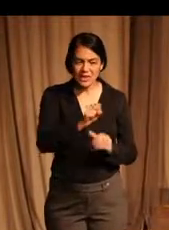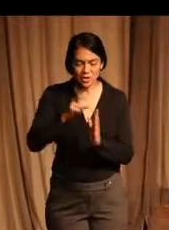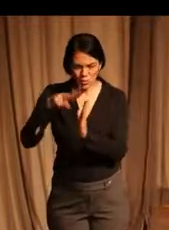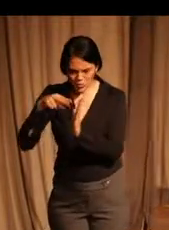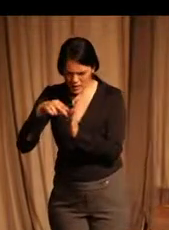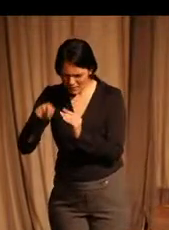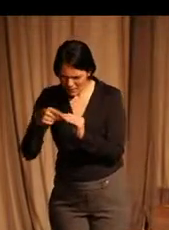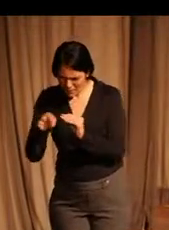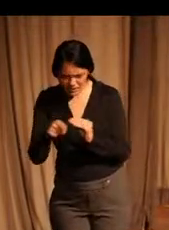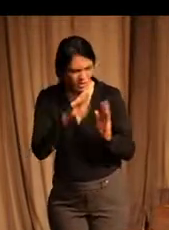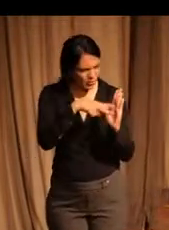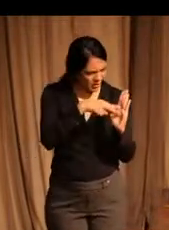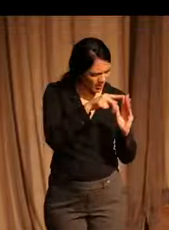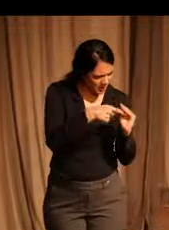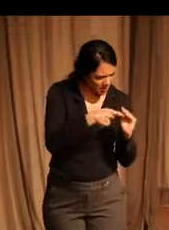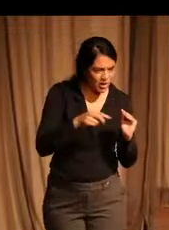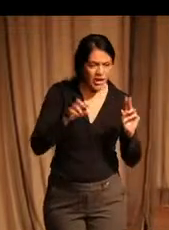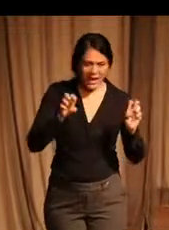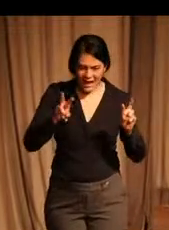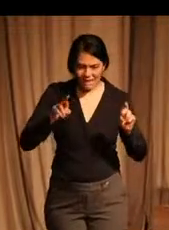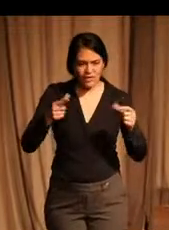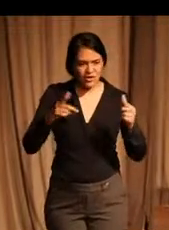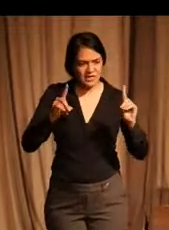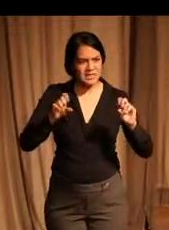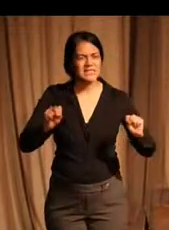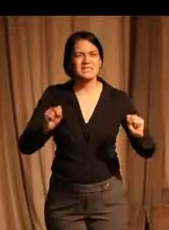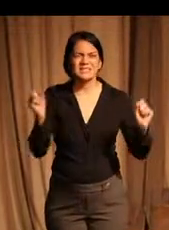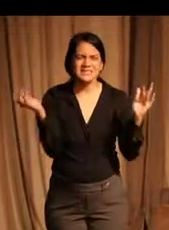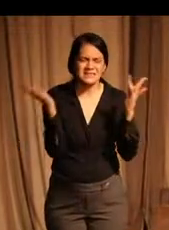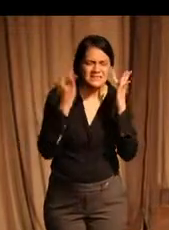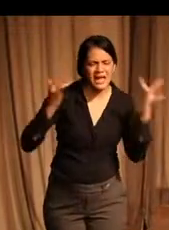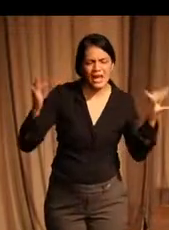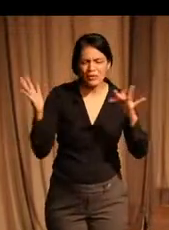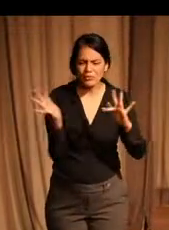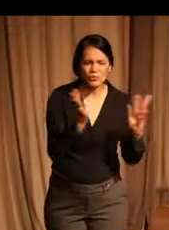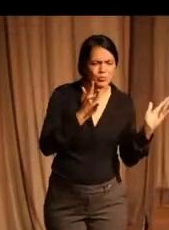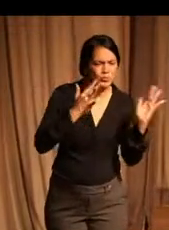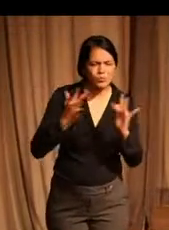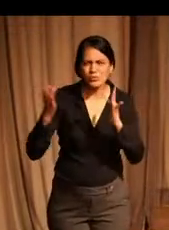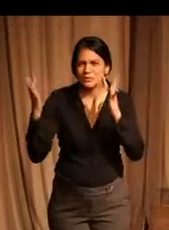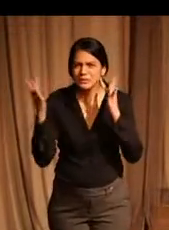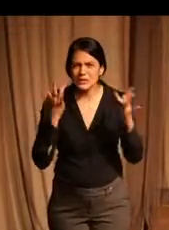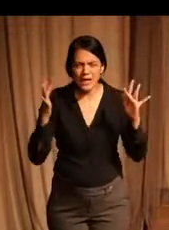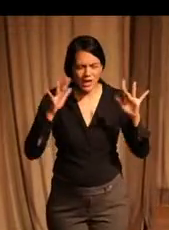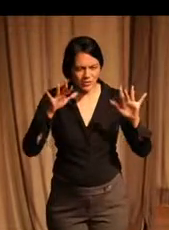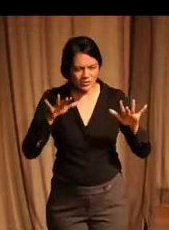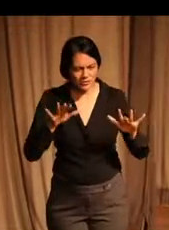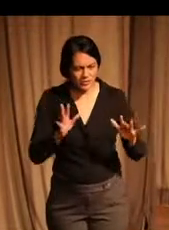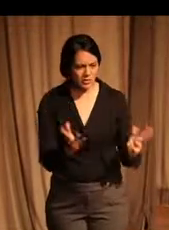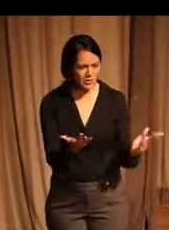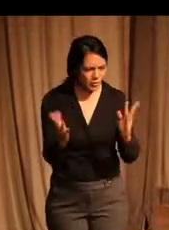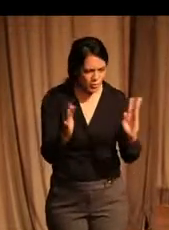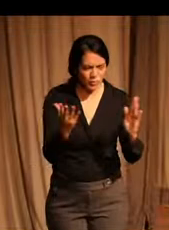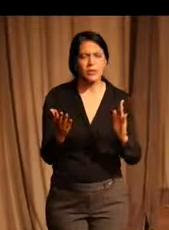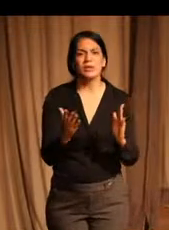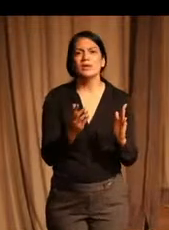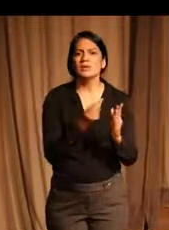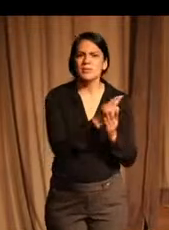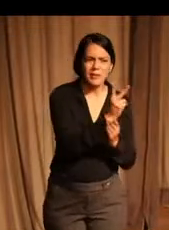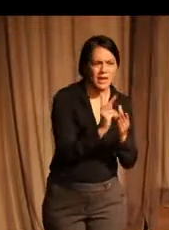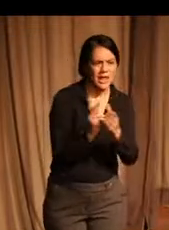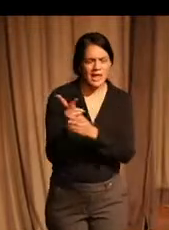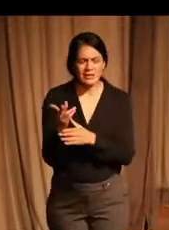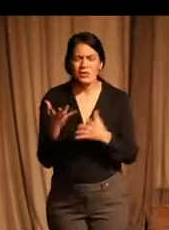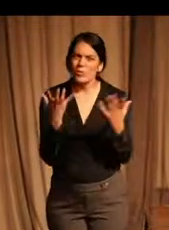through, and so there, you know, it's visually powerful. Again, I think the visual conversation that's happening